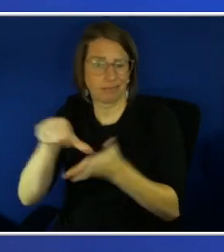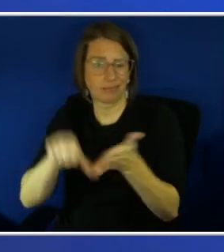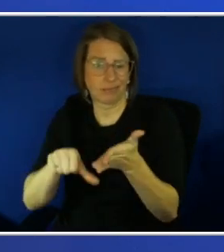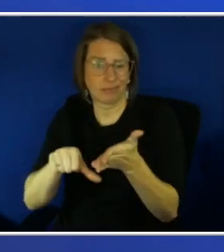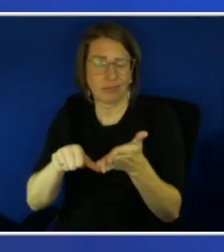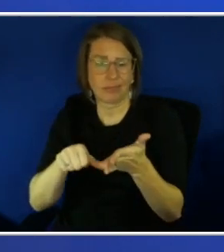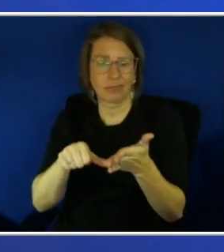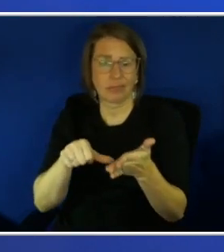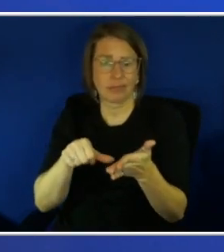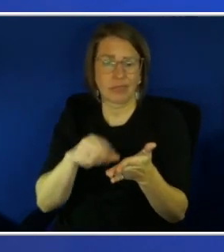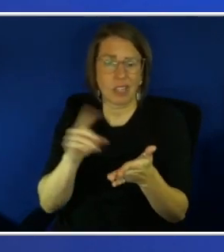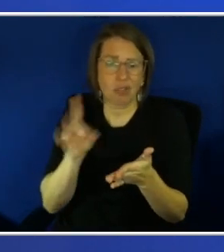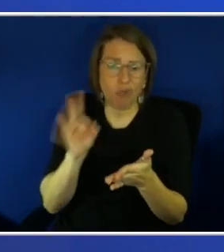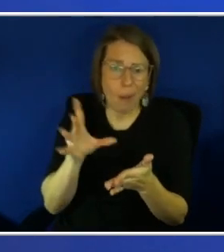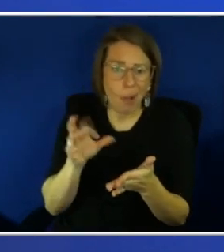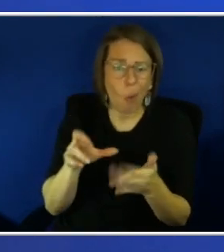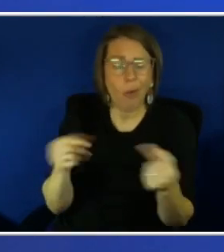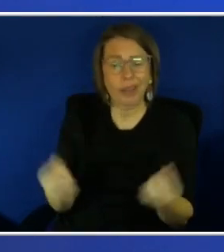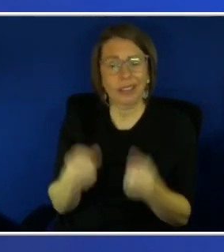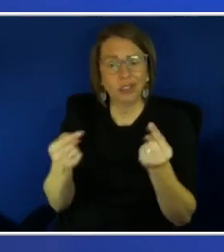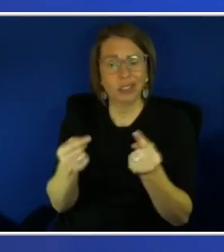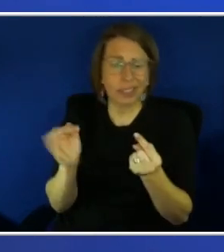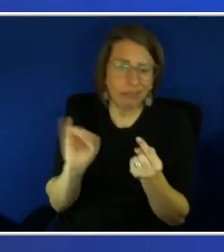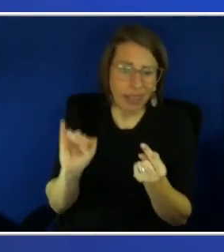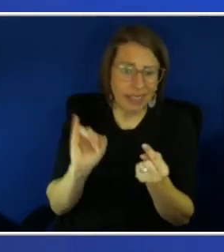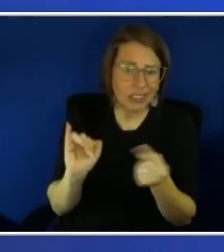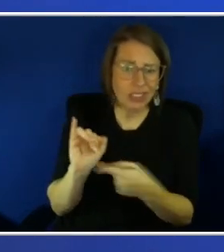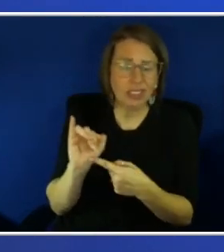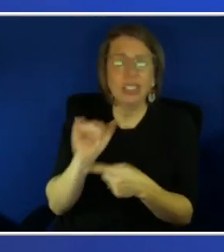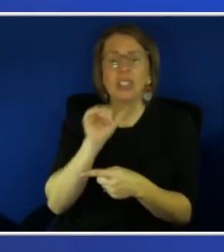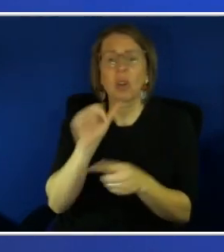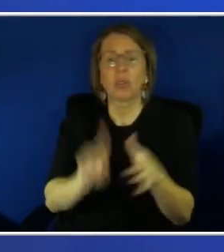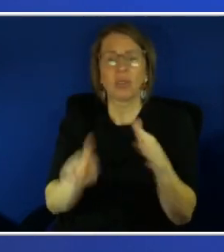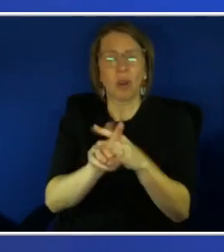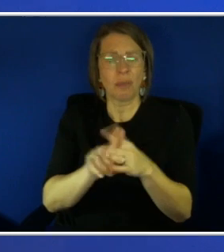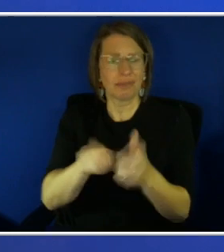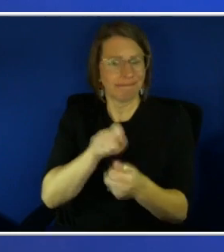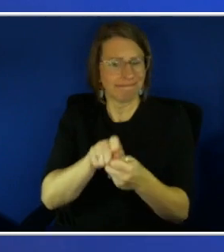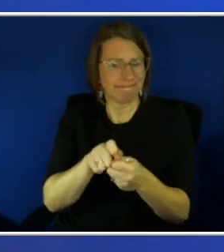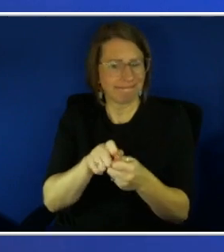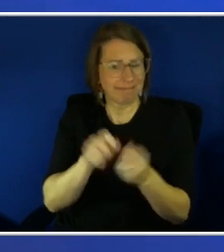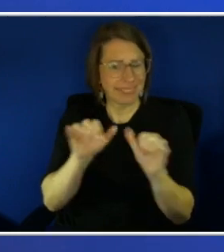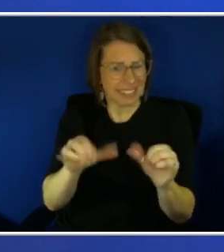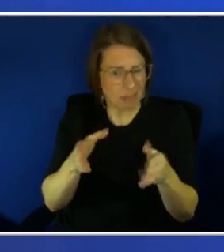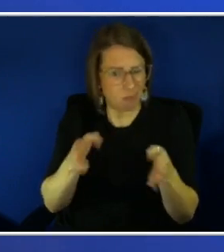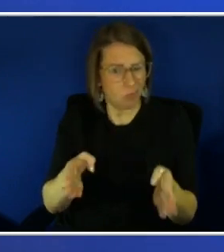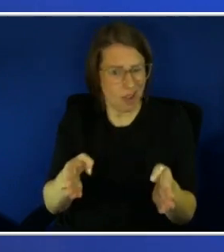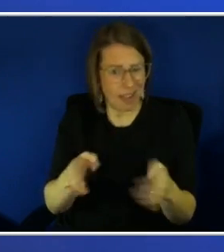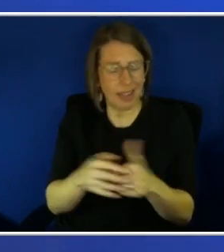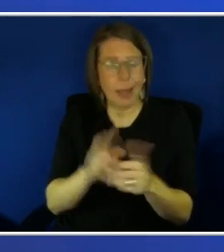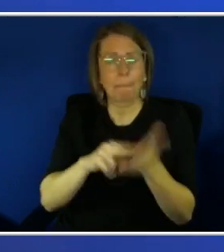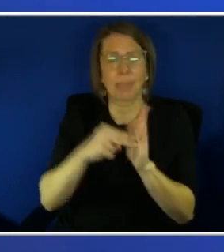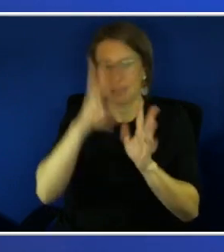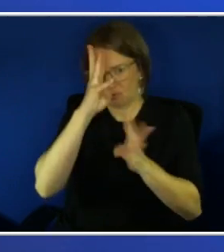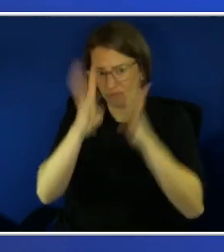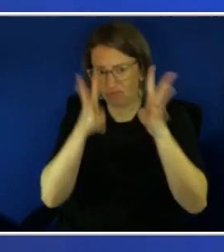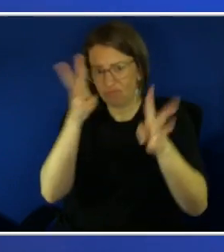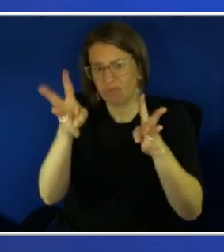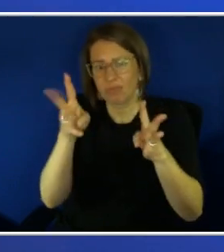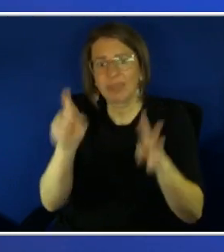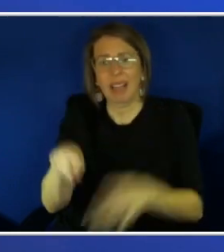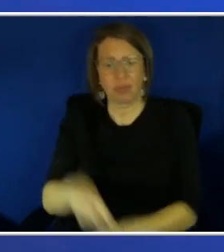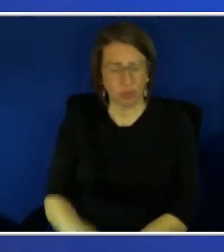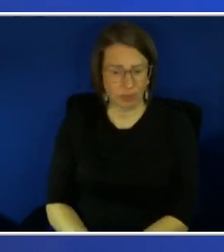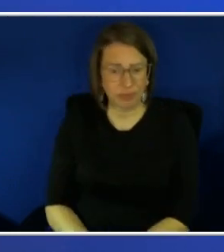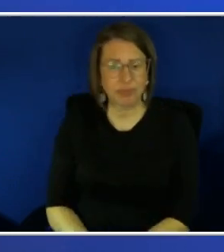or these injuries, infections don't always show up the exact same way. So it takes some level of creativity. Mm-hmm. And again, I